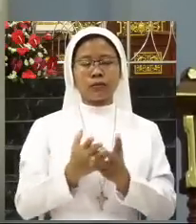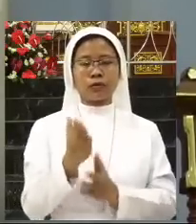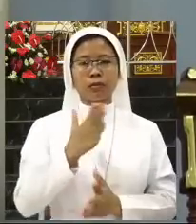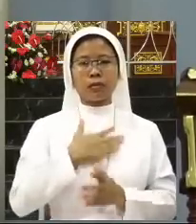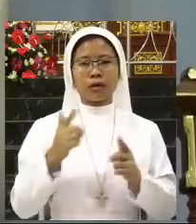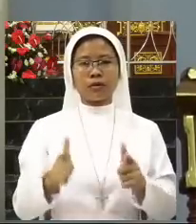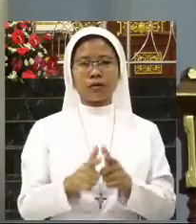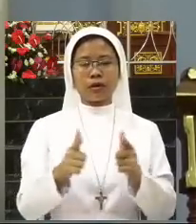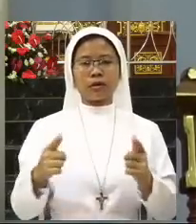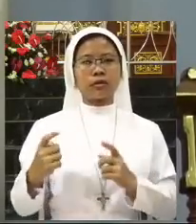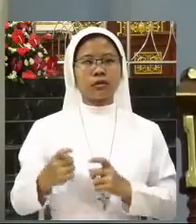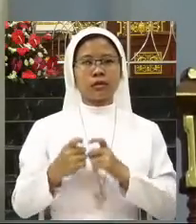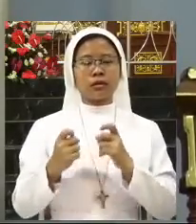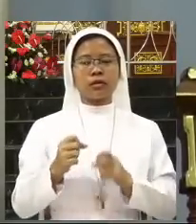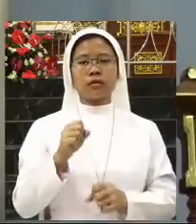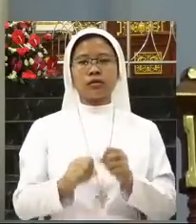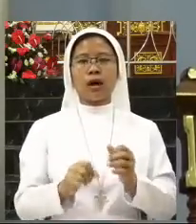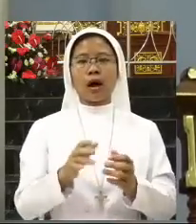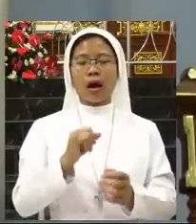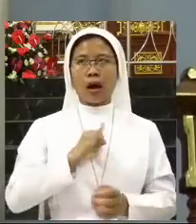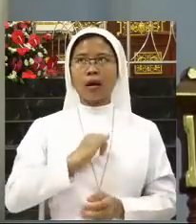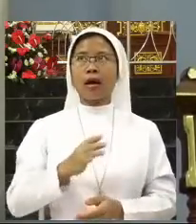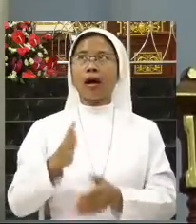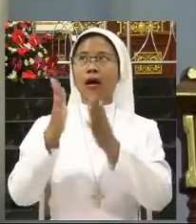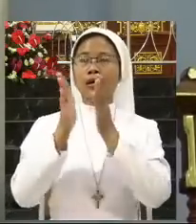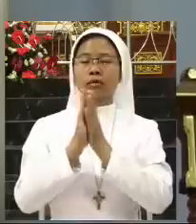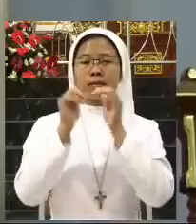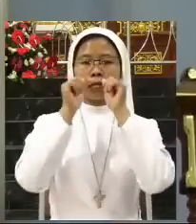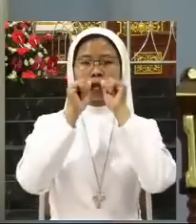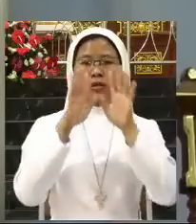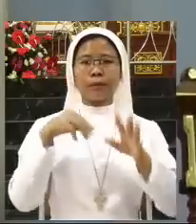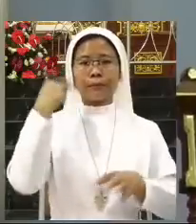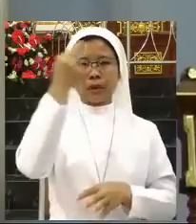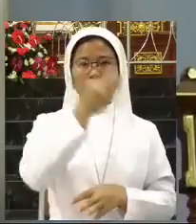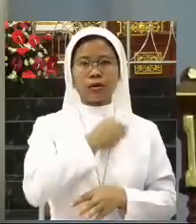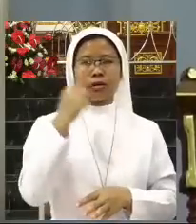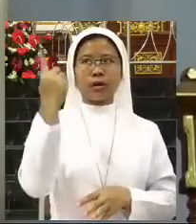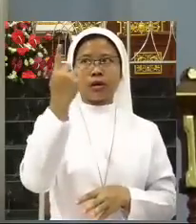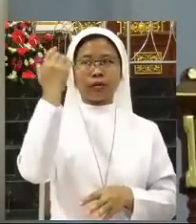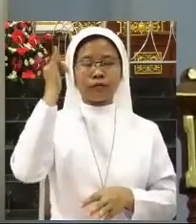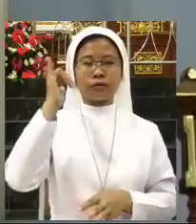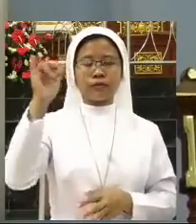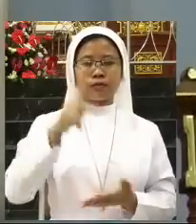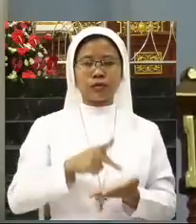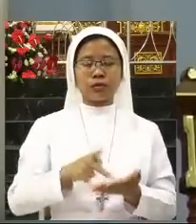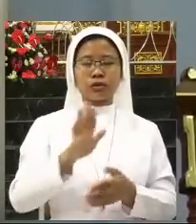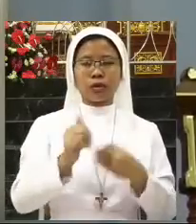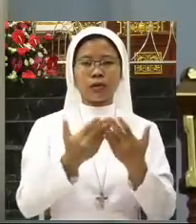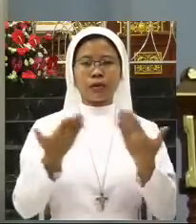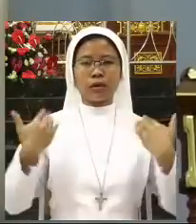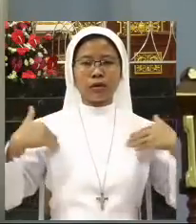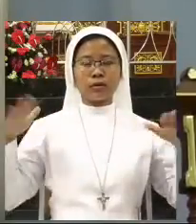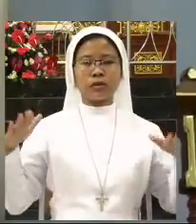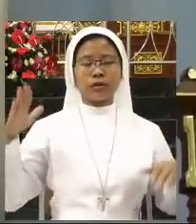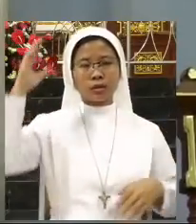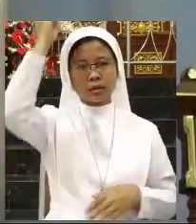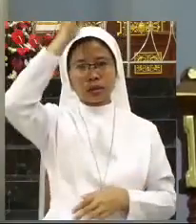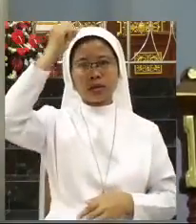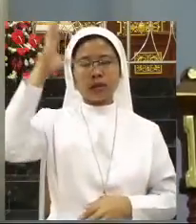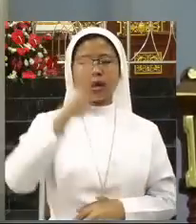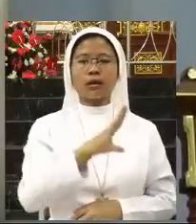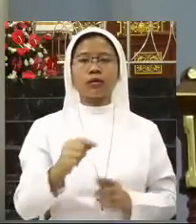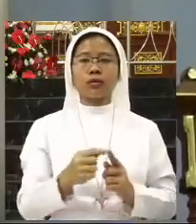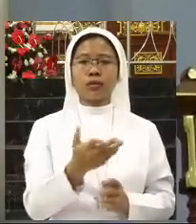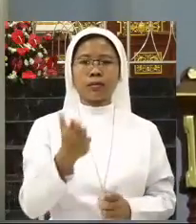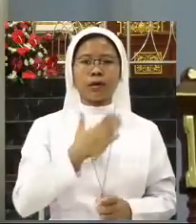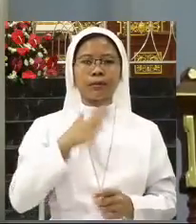Through my most grievous fault. Therefore, I ask Blessed Mary, ever Virgin, all the angels and saints, and